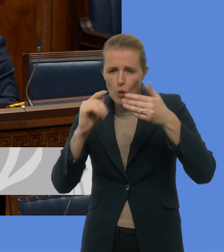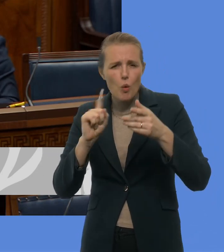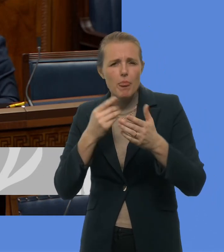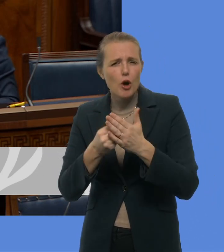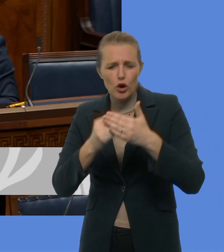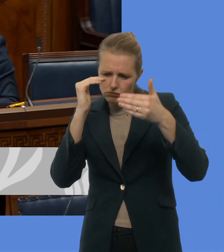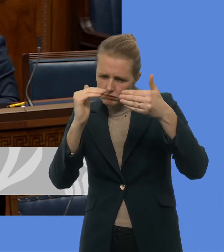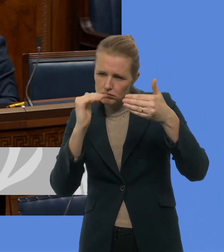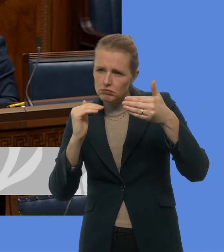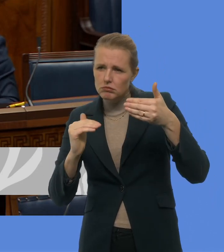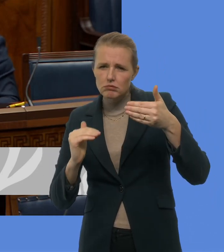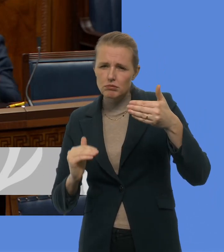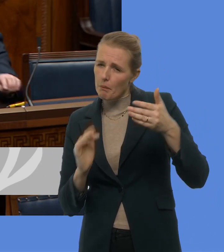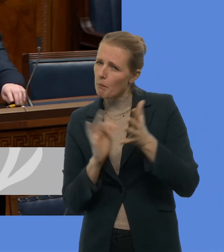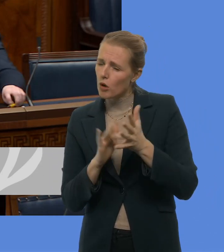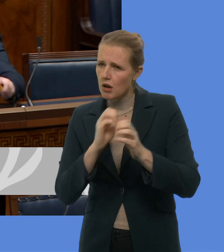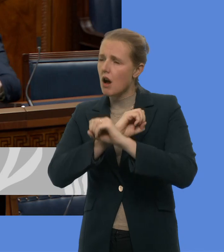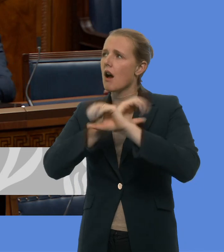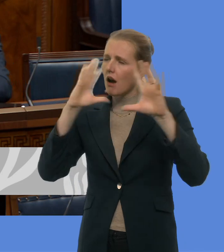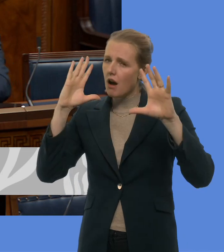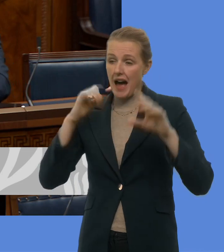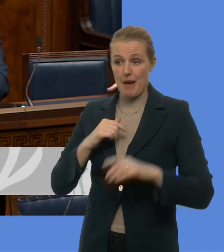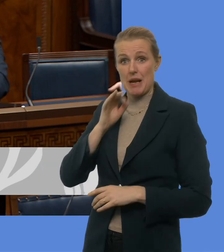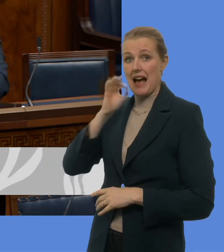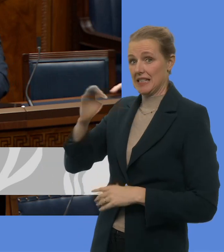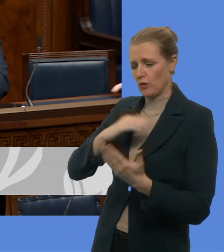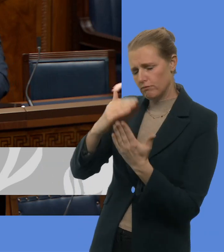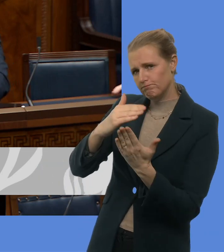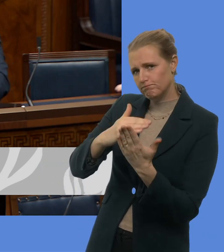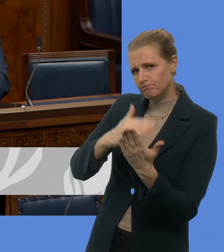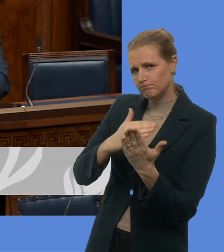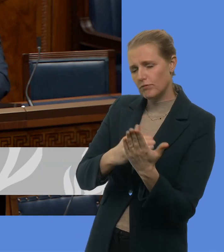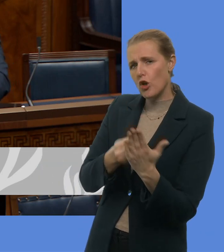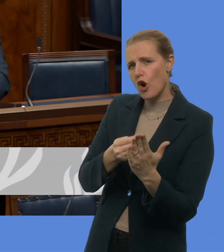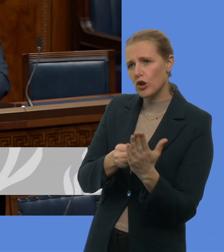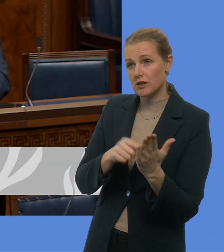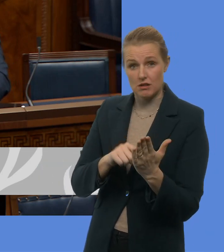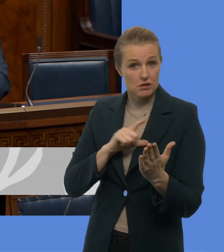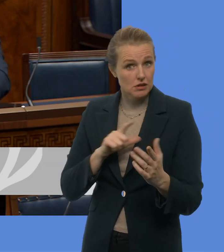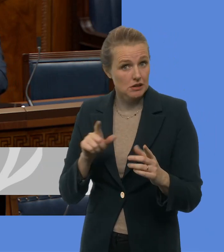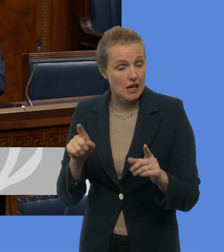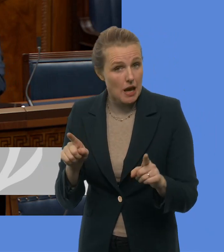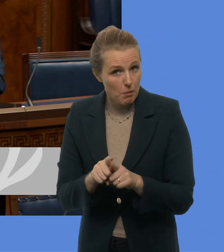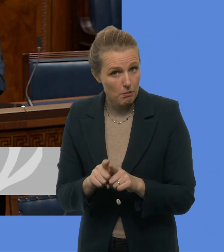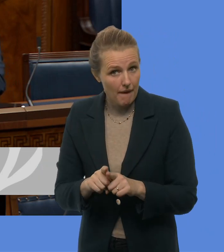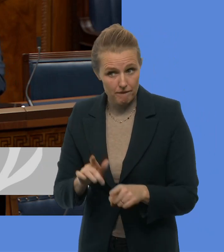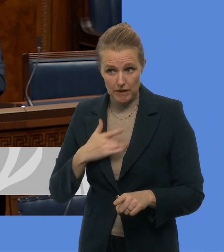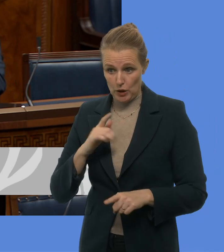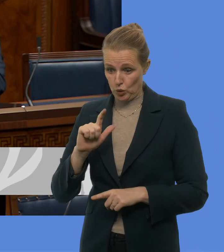that I have asked be done, because like her I find the amount is